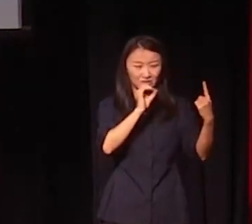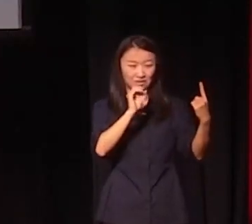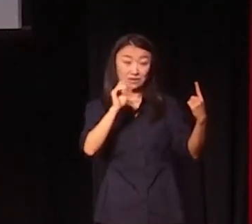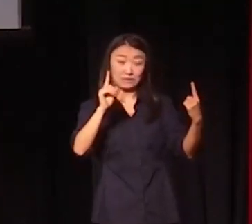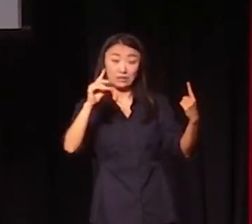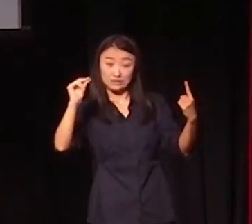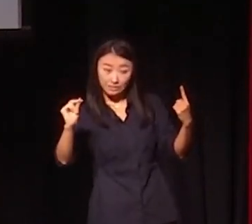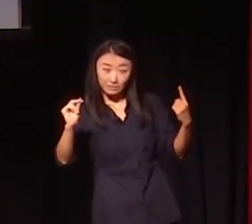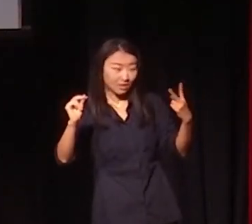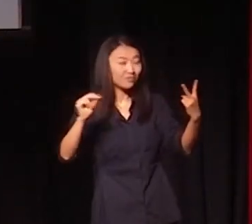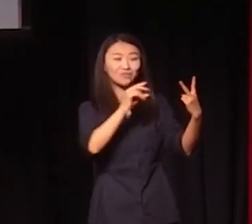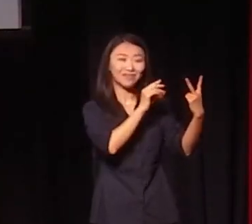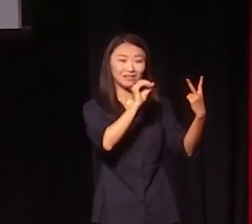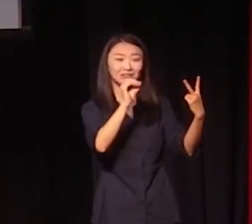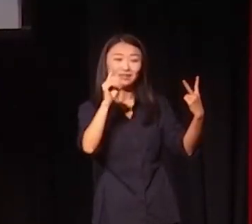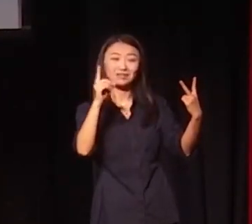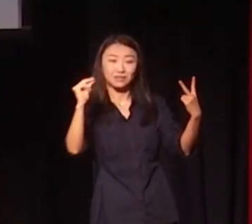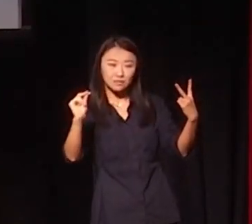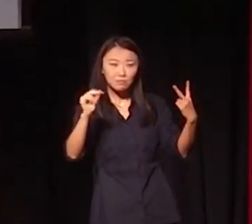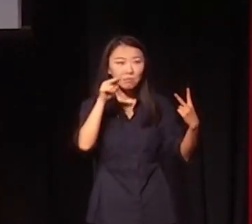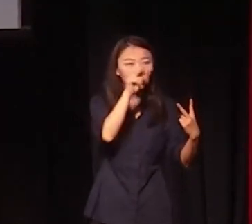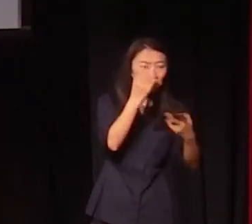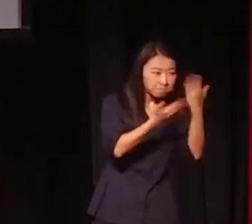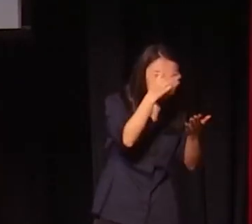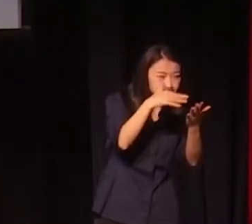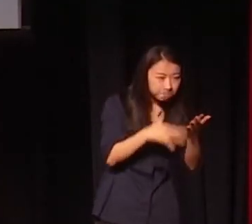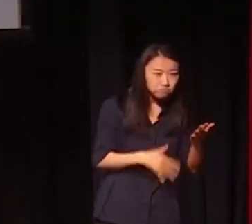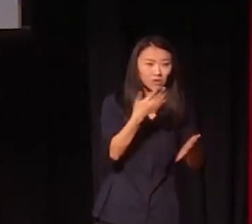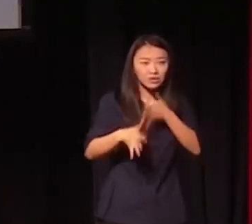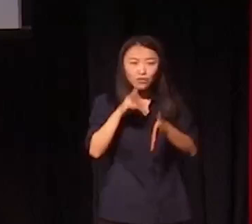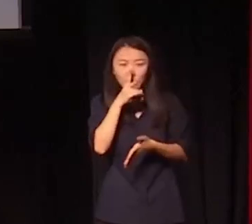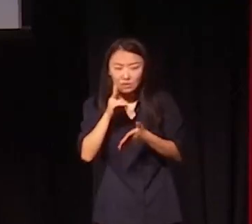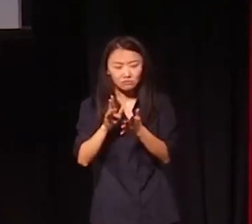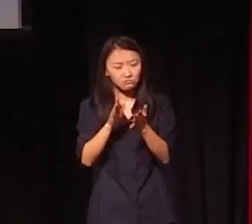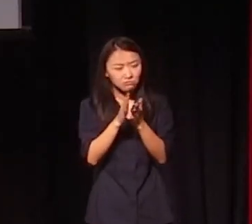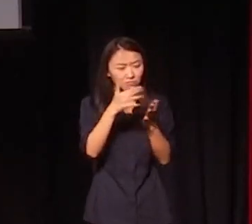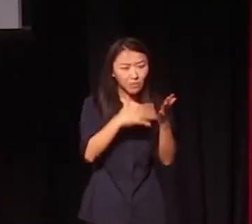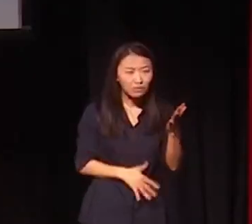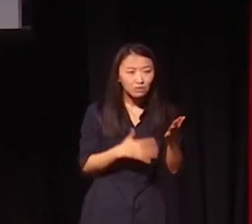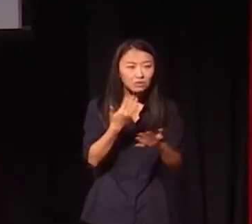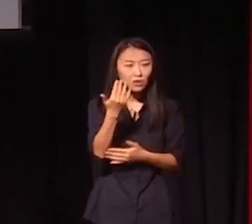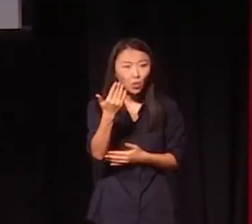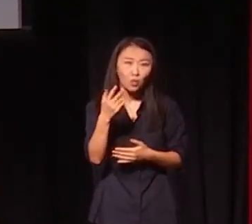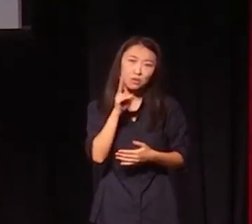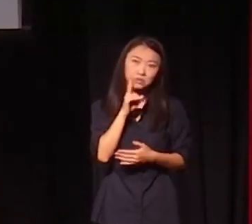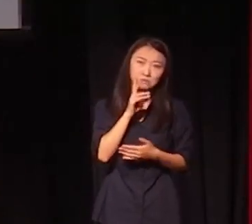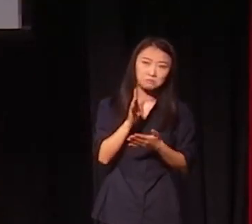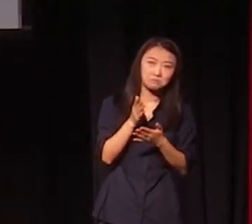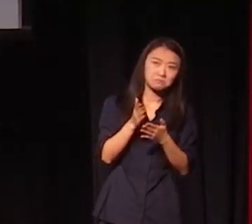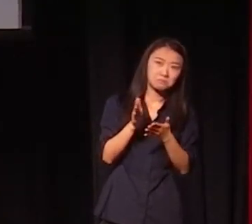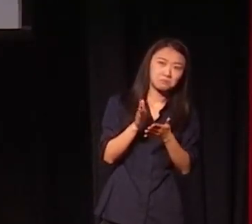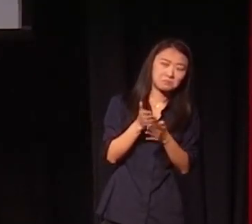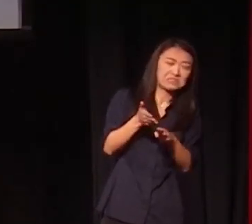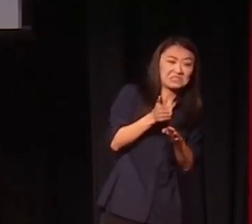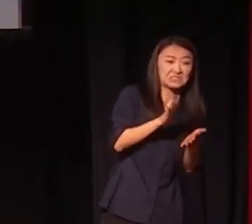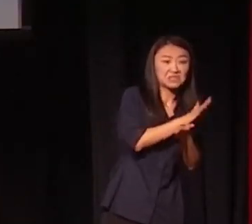looked at how many papers had been published on sign language interpreting research in the last preceding 10 years